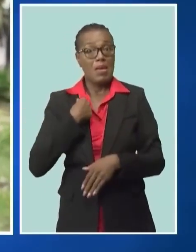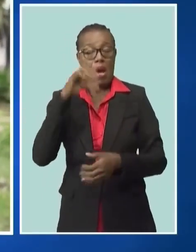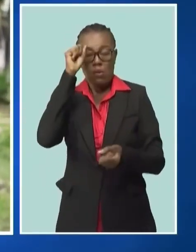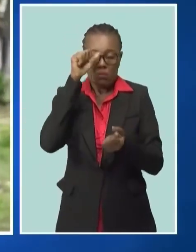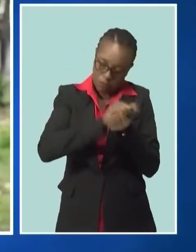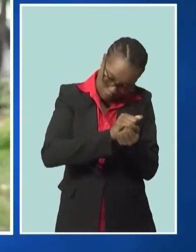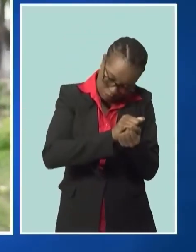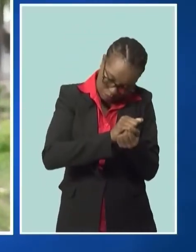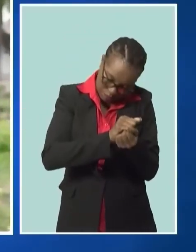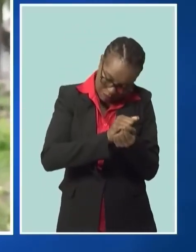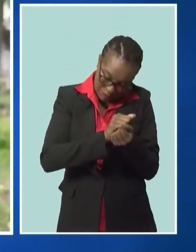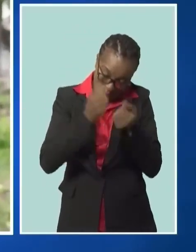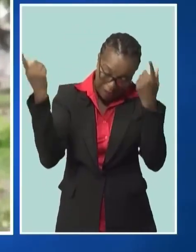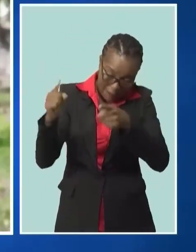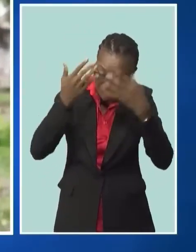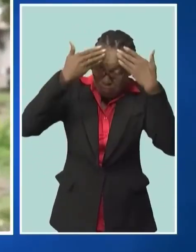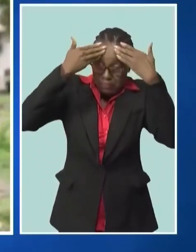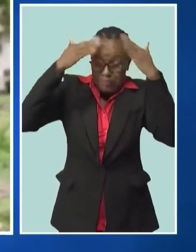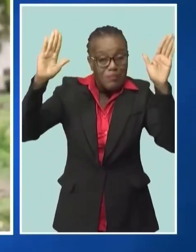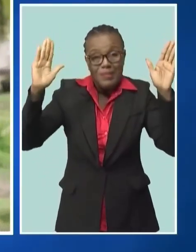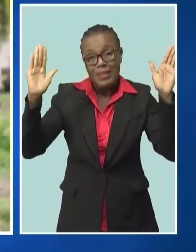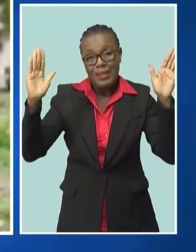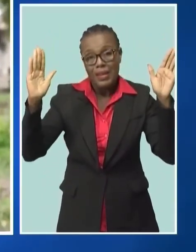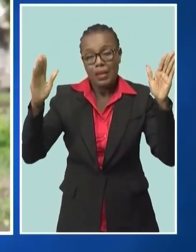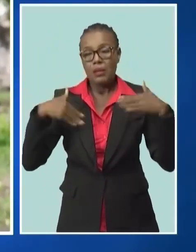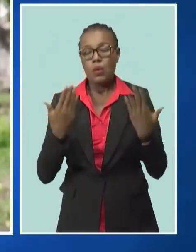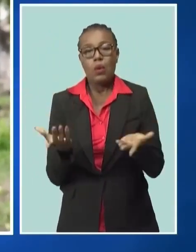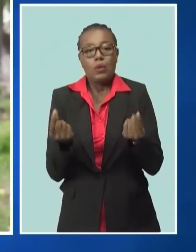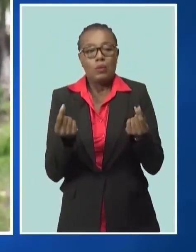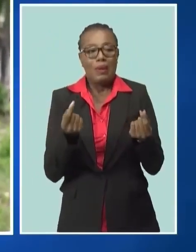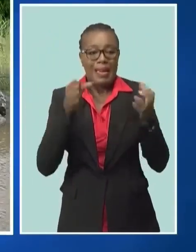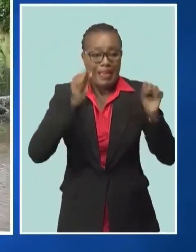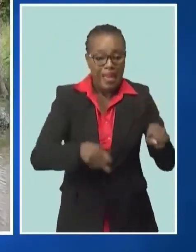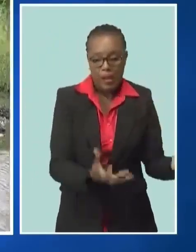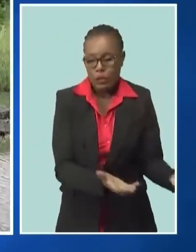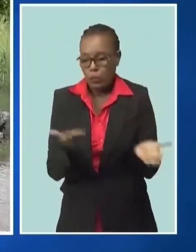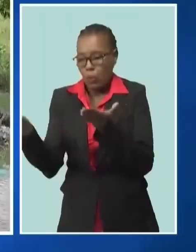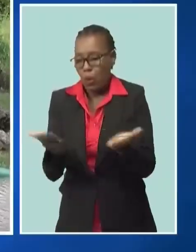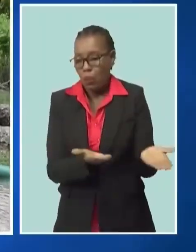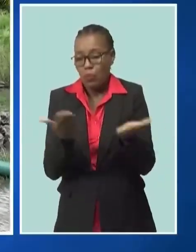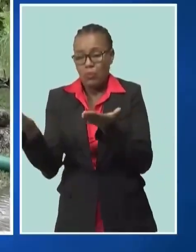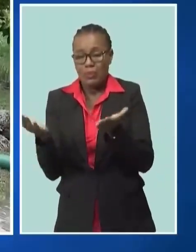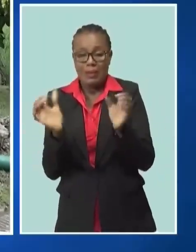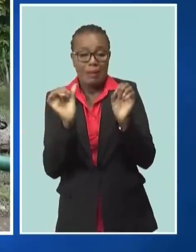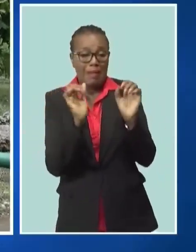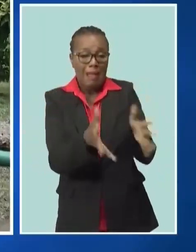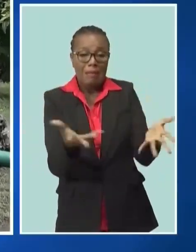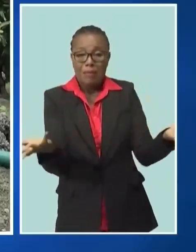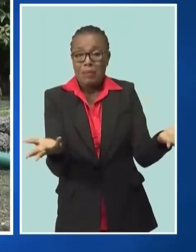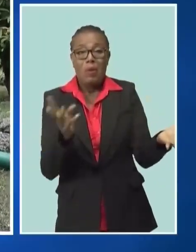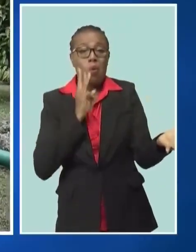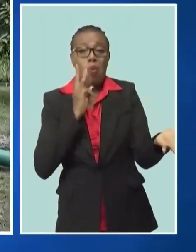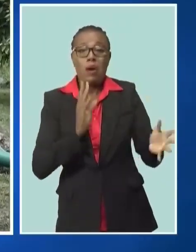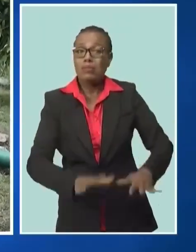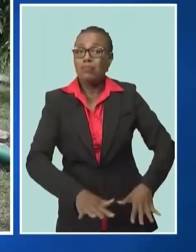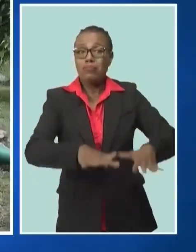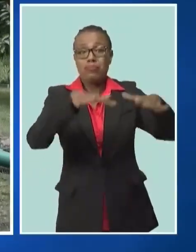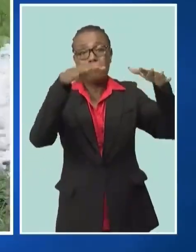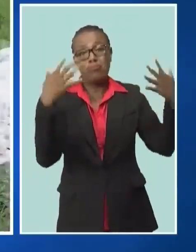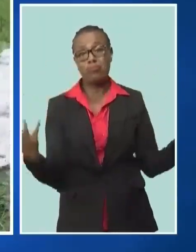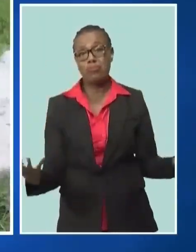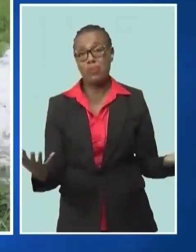moved what I could, and what I couldn't, I just left there, and it's sitting in water right now. So we've been pumping